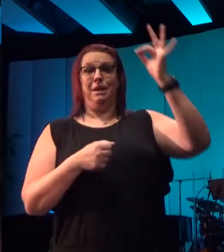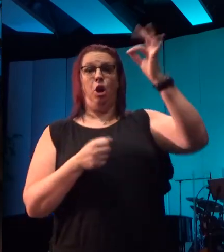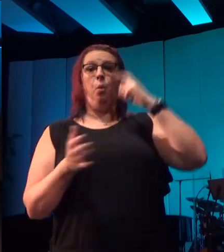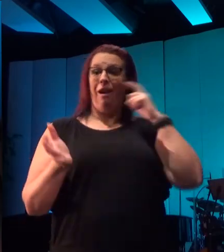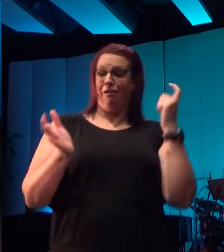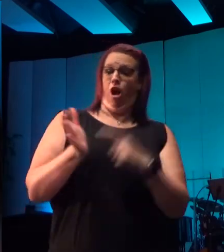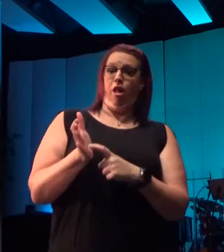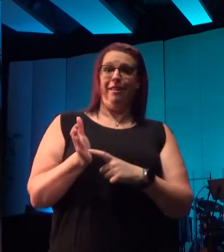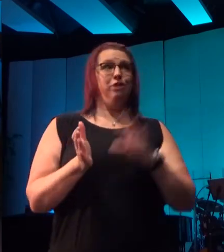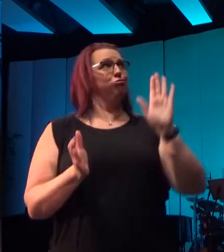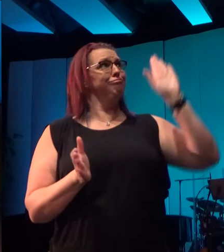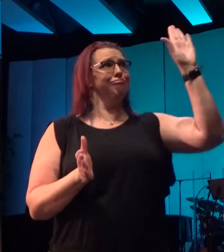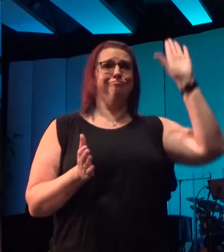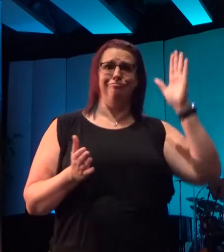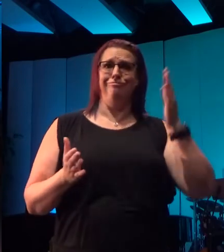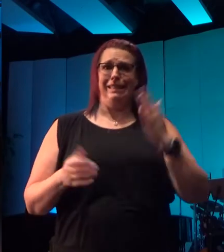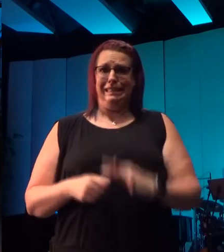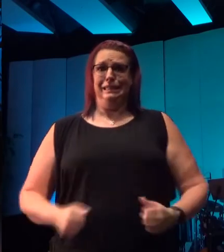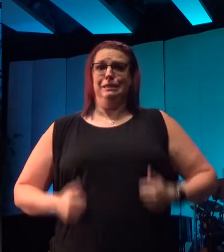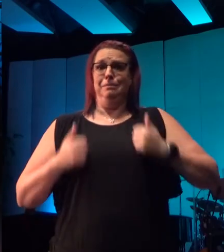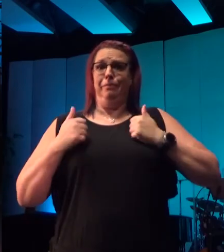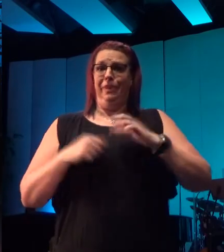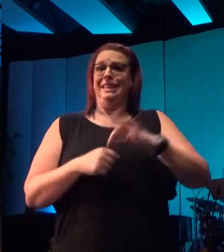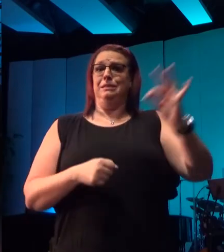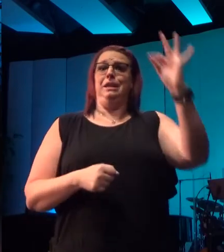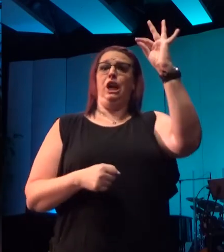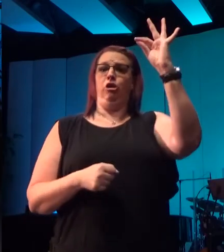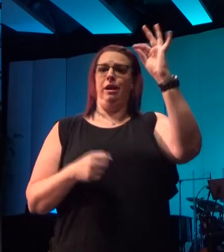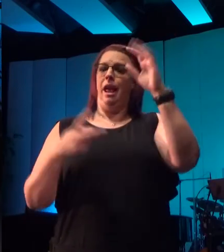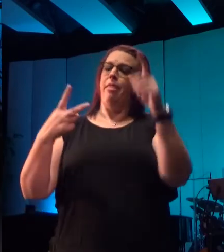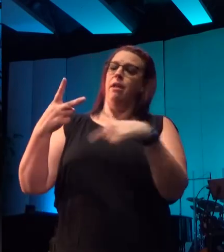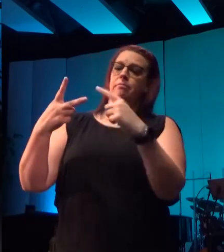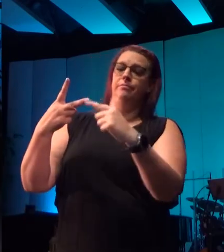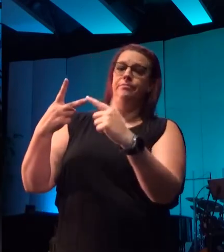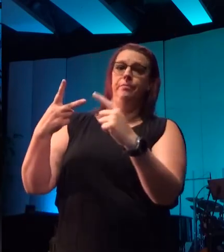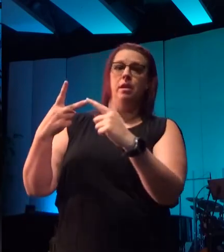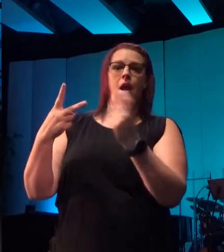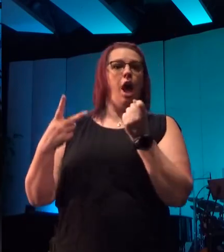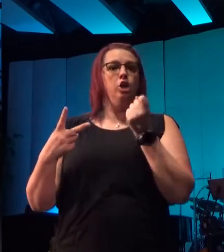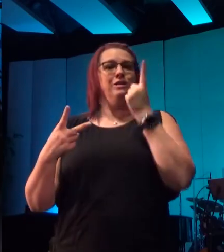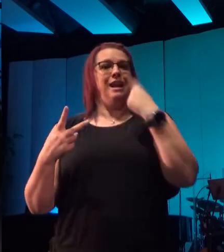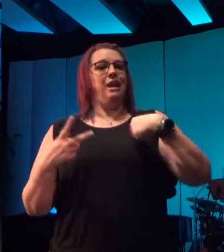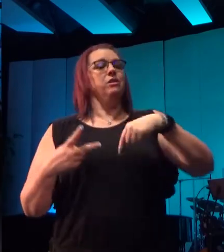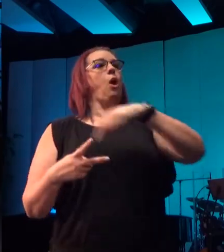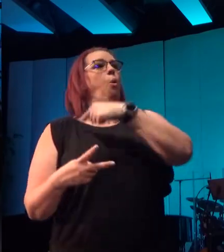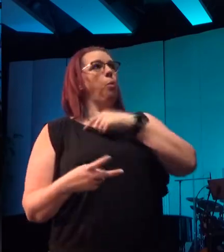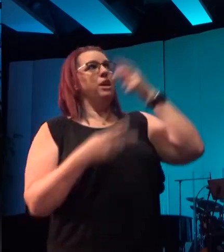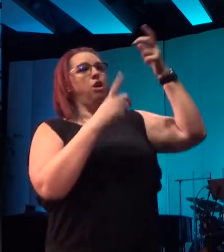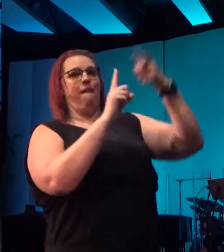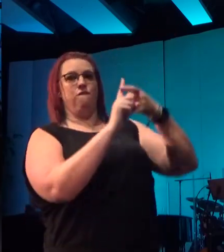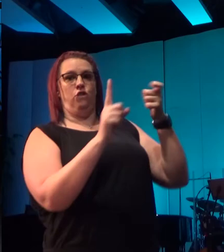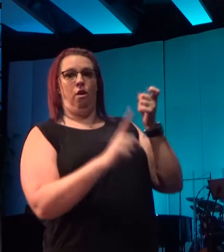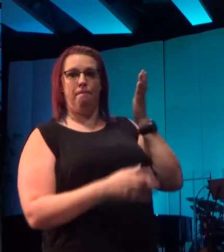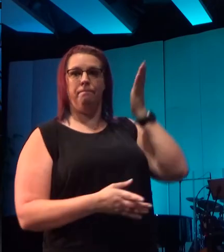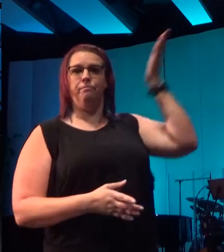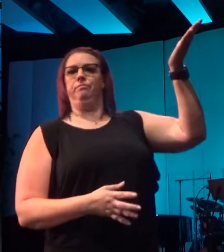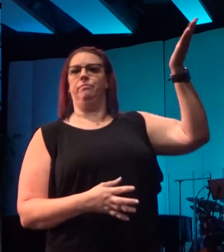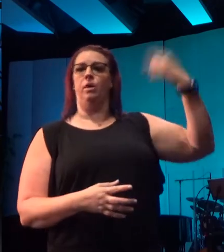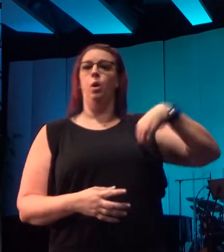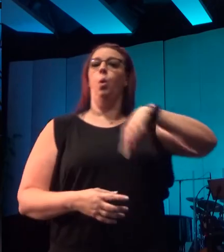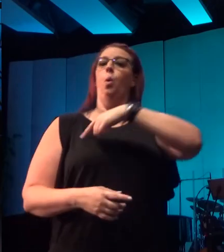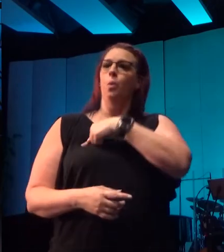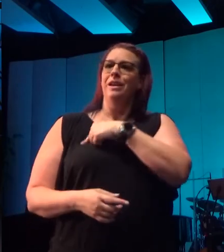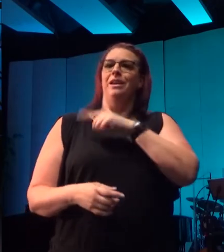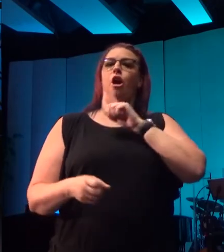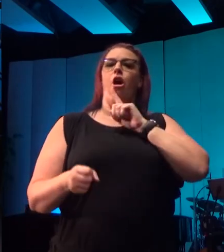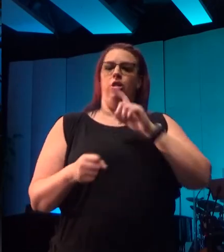living Spirit, and all of its good. And then the second phase, understanding that we're of that we are spiritual beings, and that we